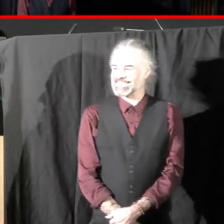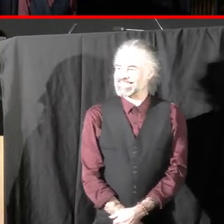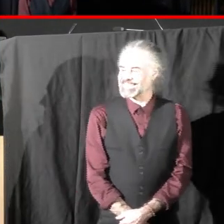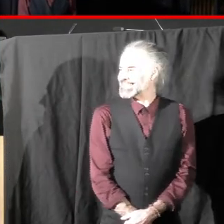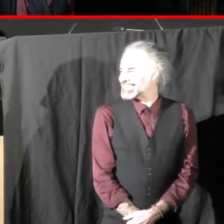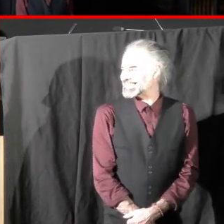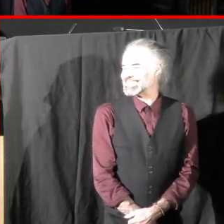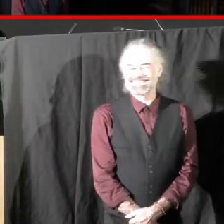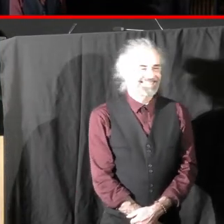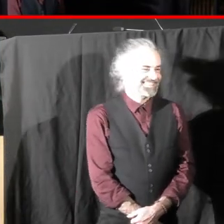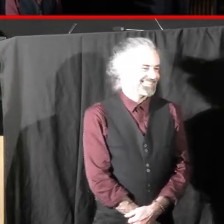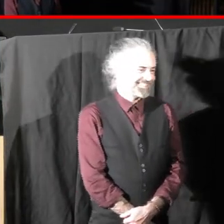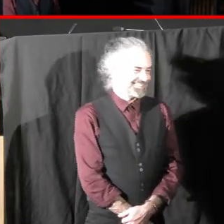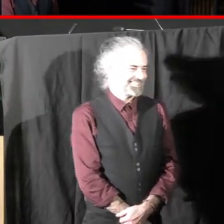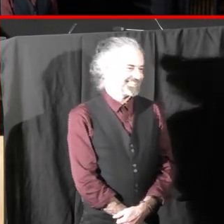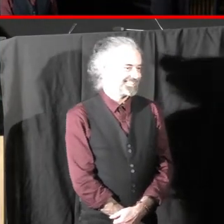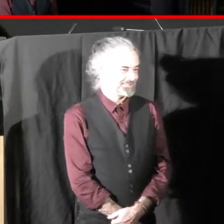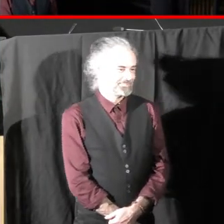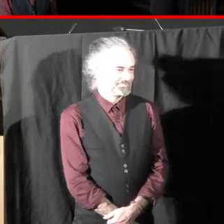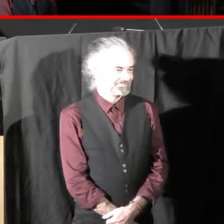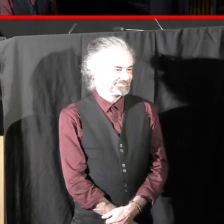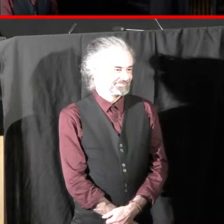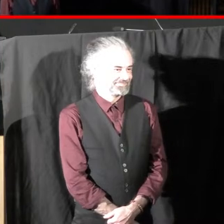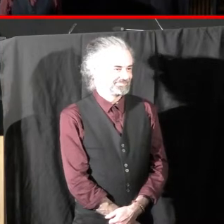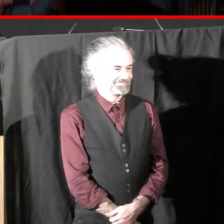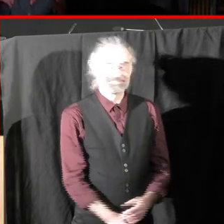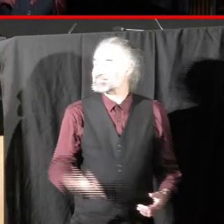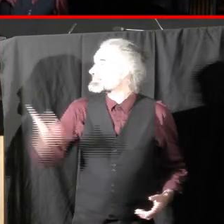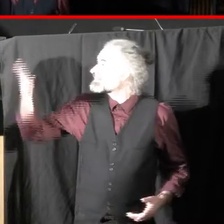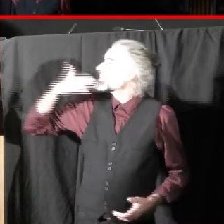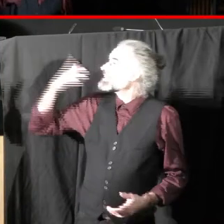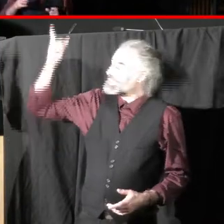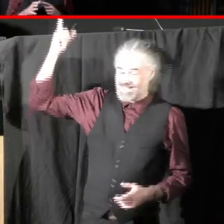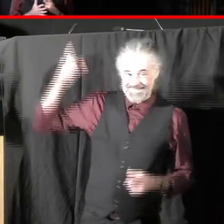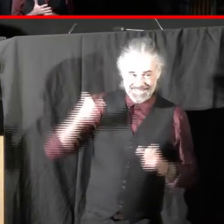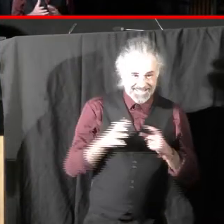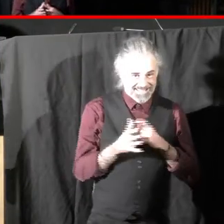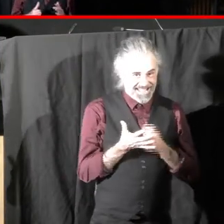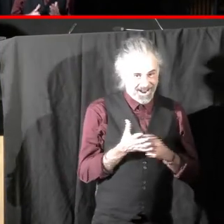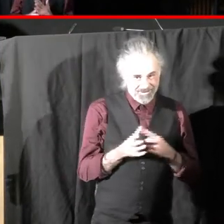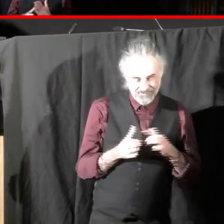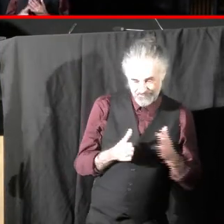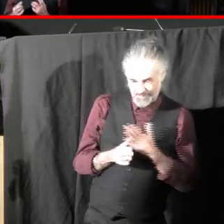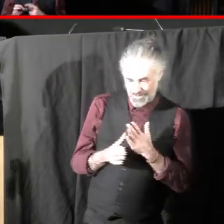Okay, so we're going to go up to Cara first, and then we've got a question over here. So, Cara.